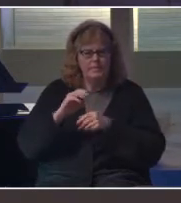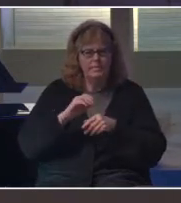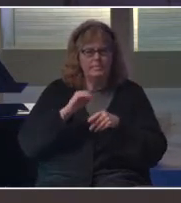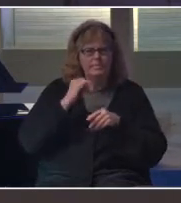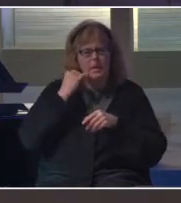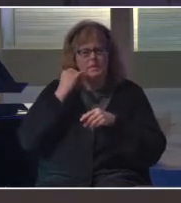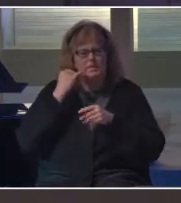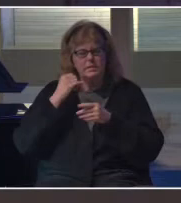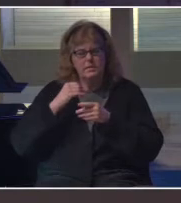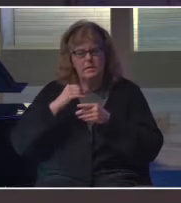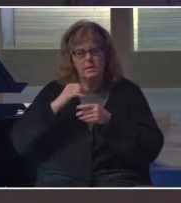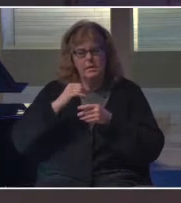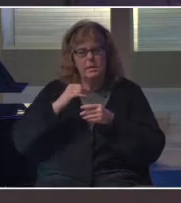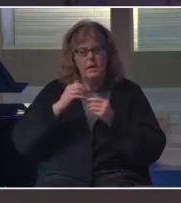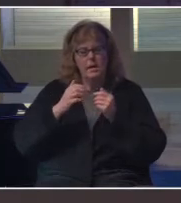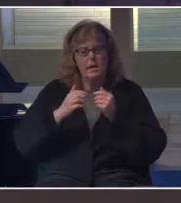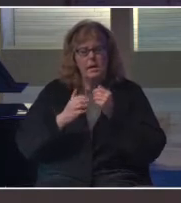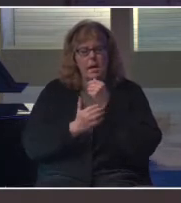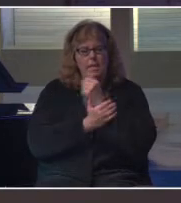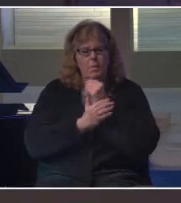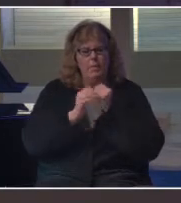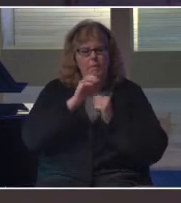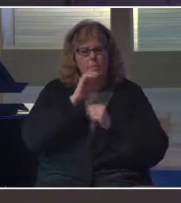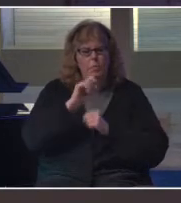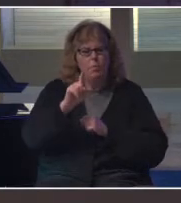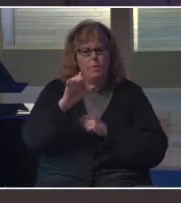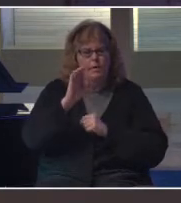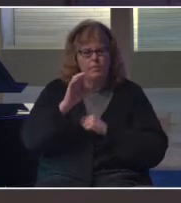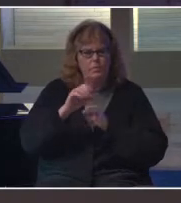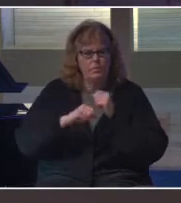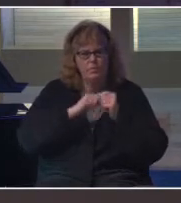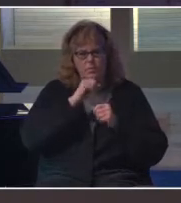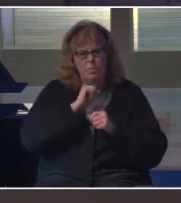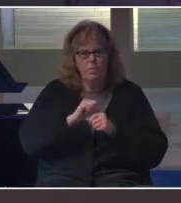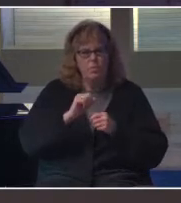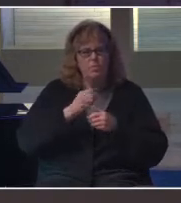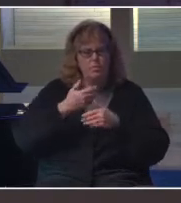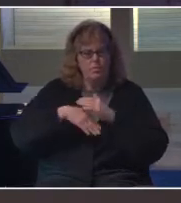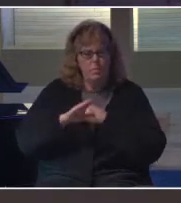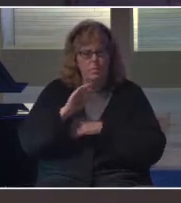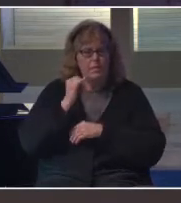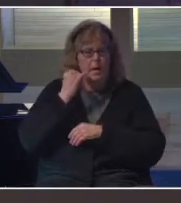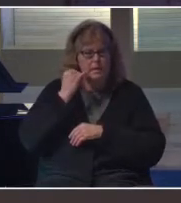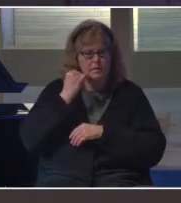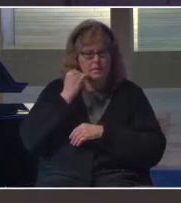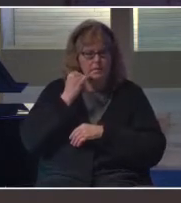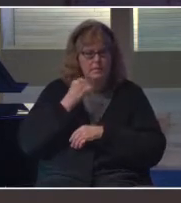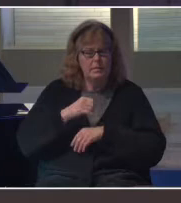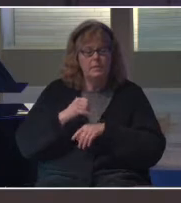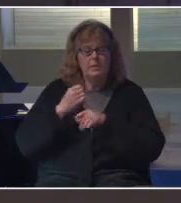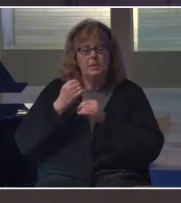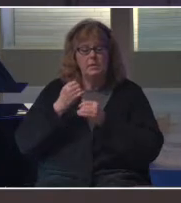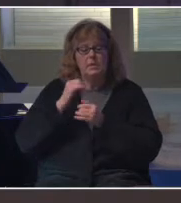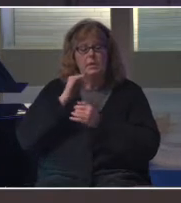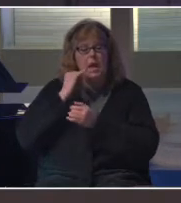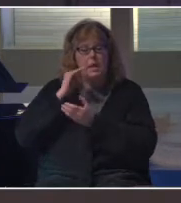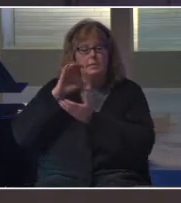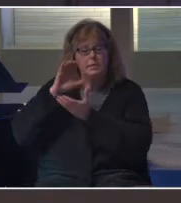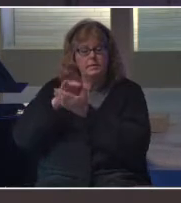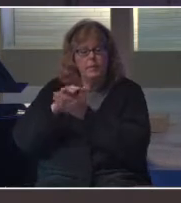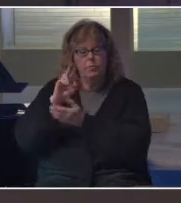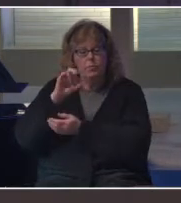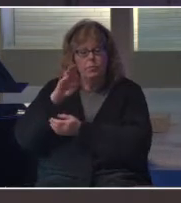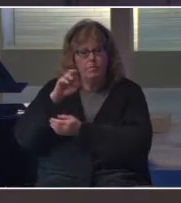Abraham was 100 years old when Isaac was born. And Isaac married Rebekah